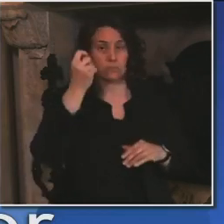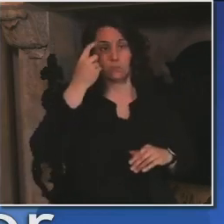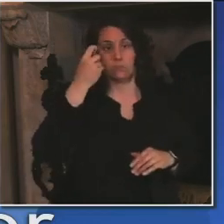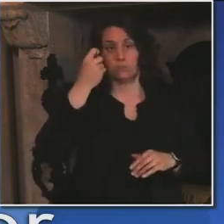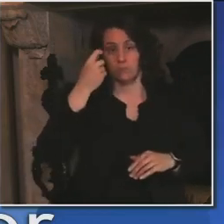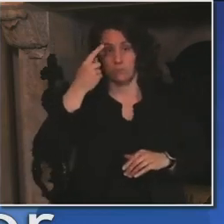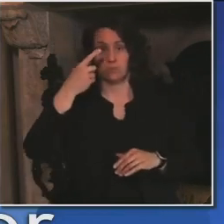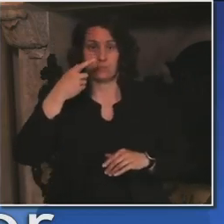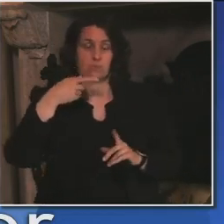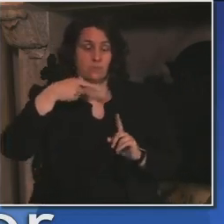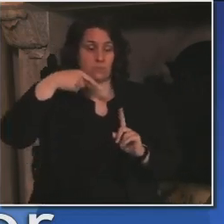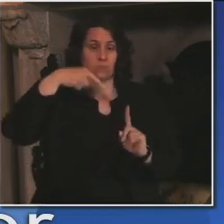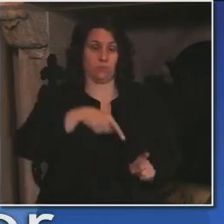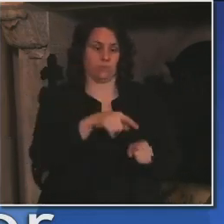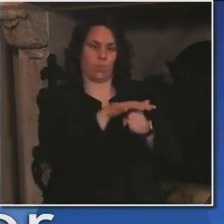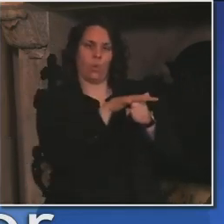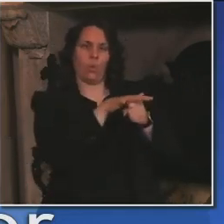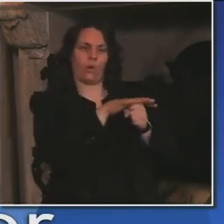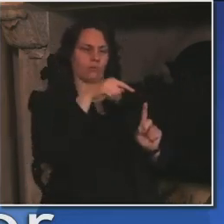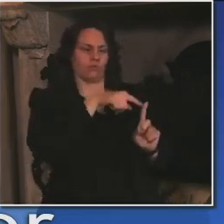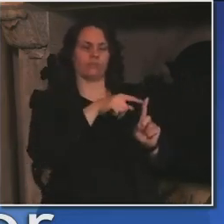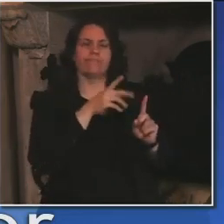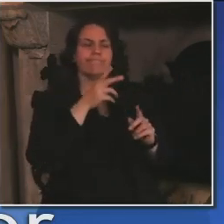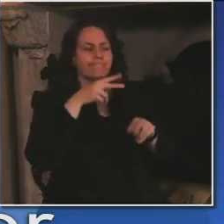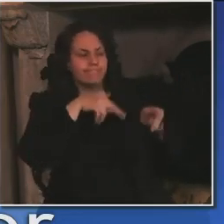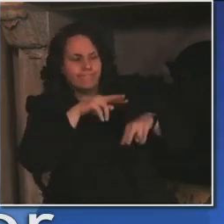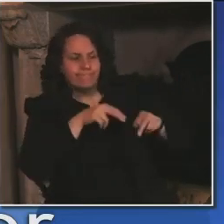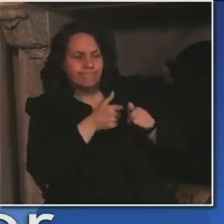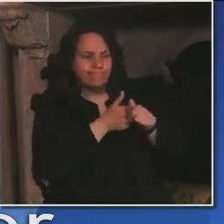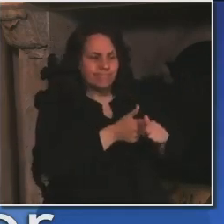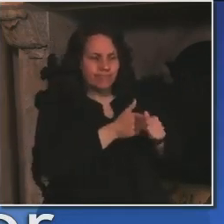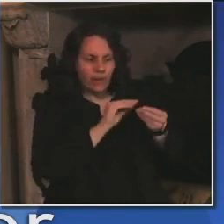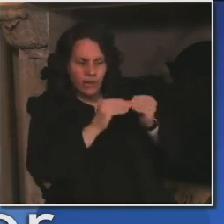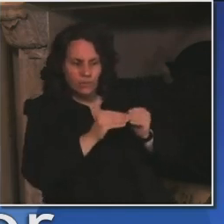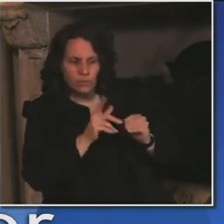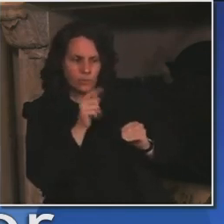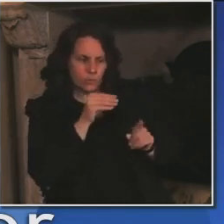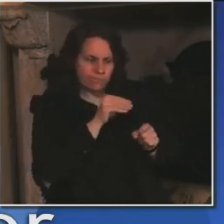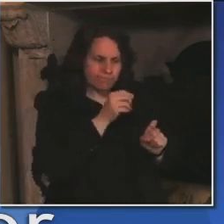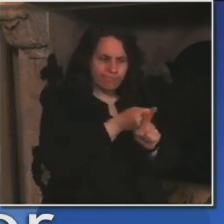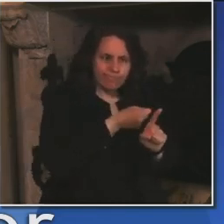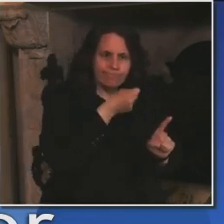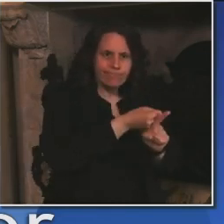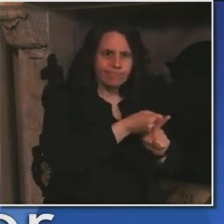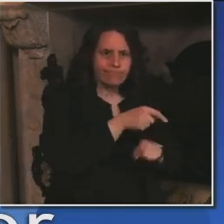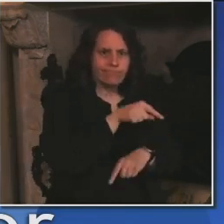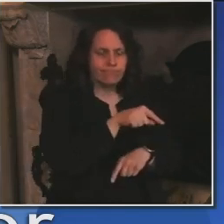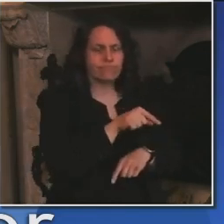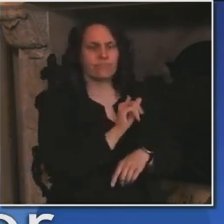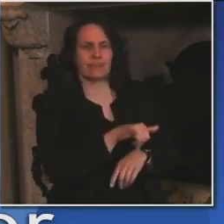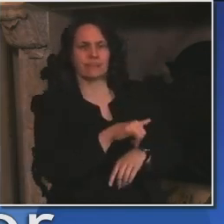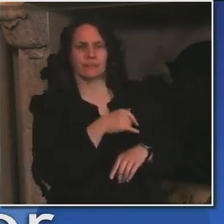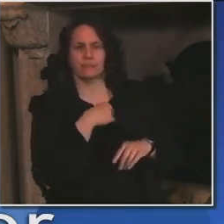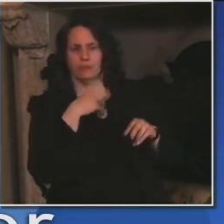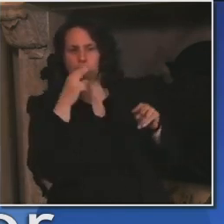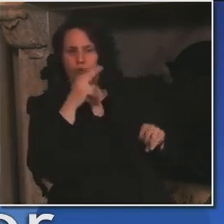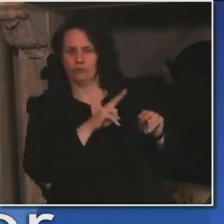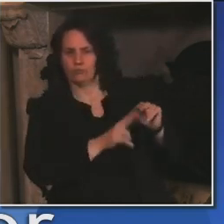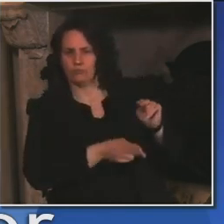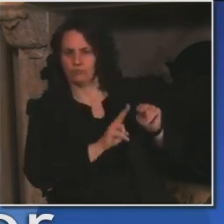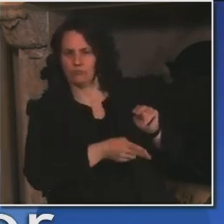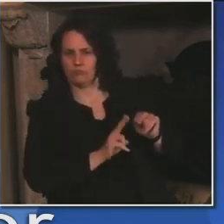of residents in the state. I've noticed based on that data that since the first week after the Safer at Home order, the